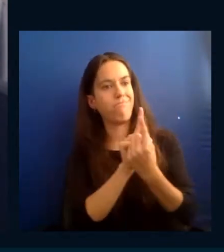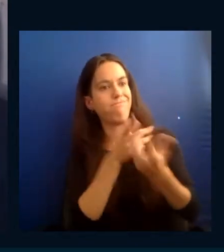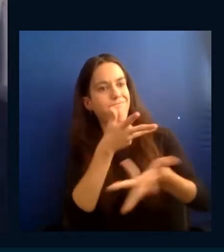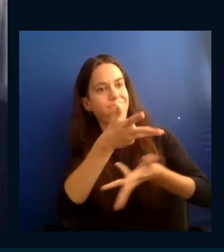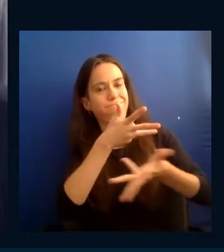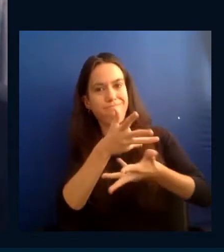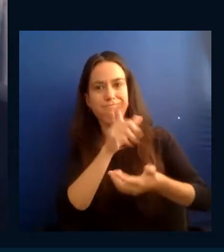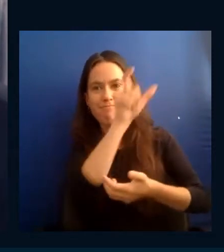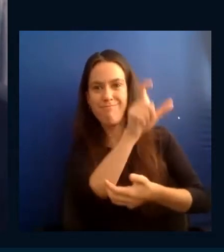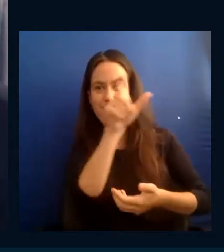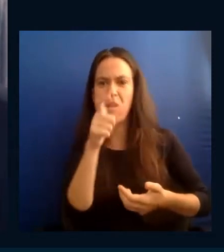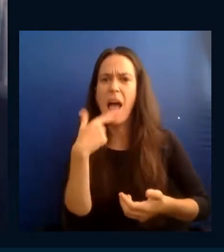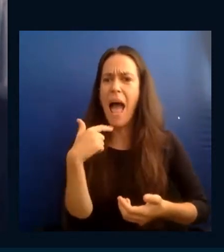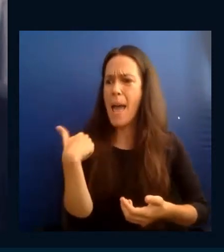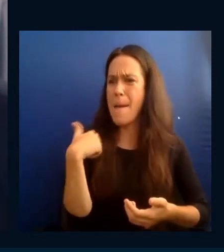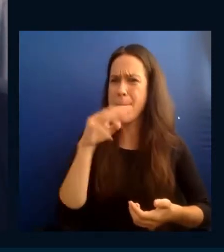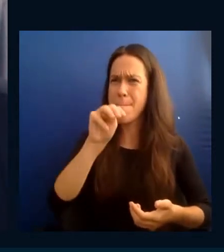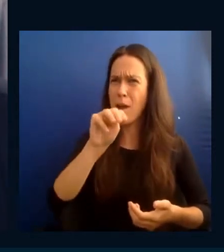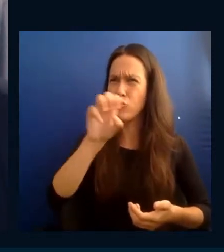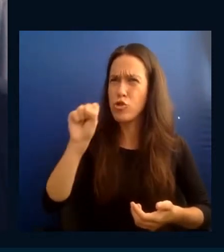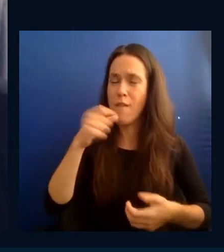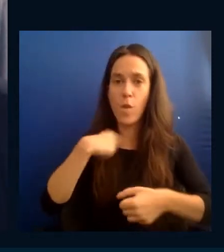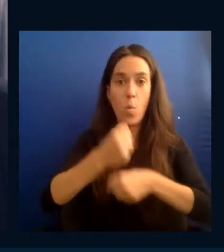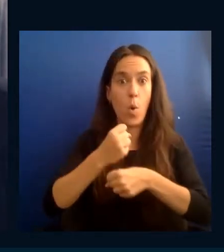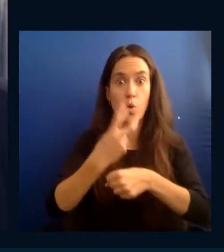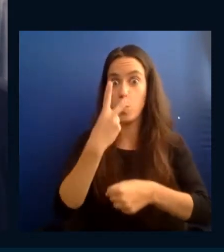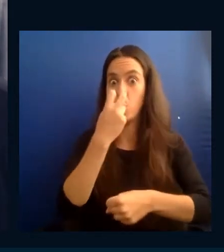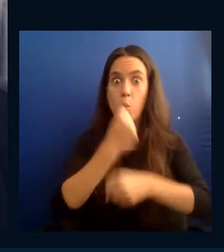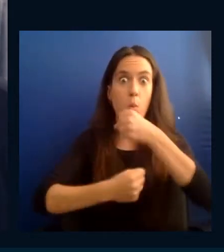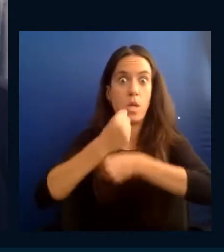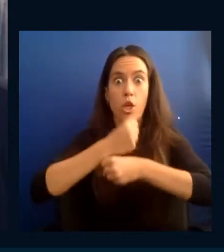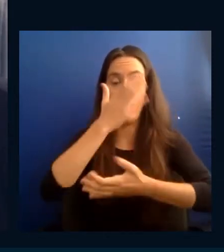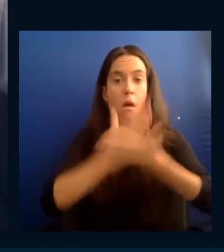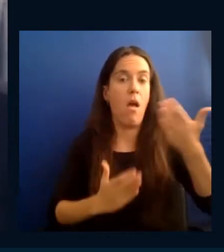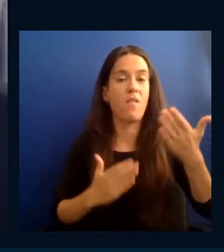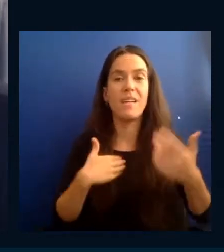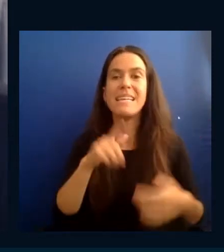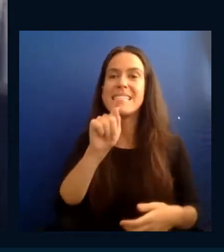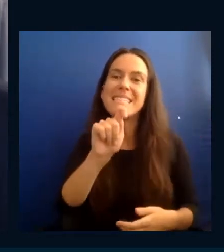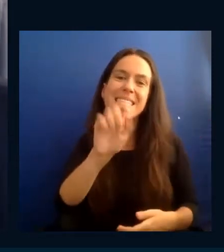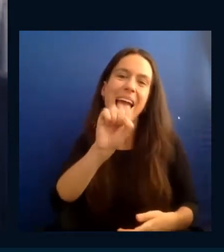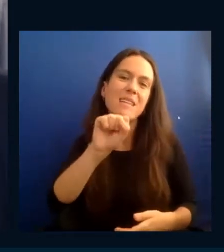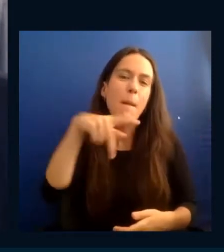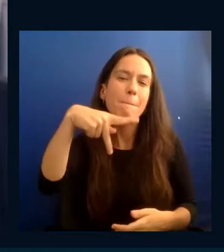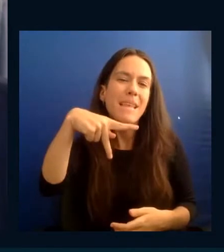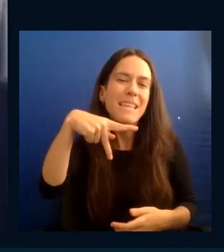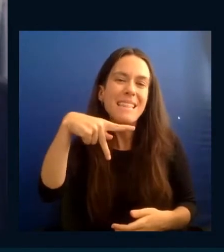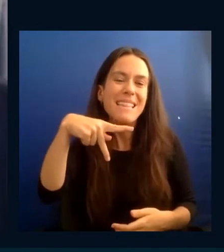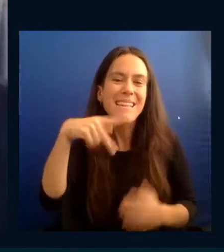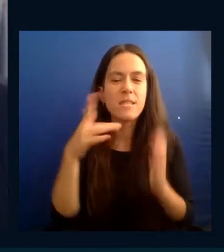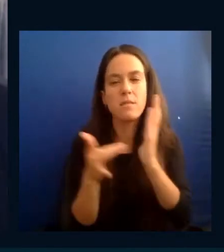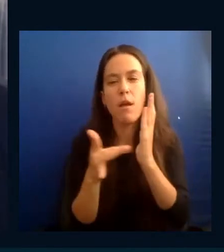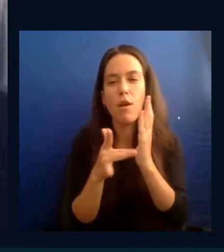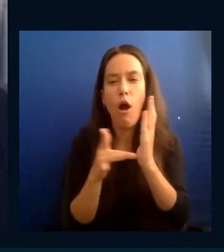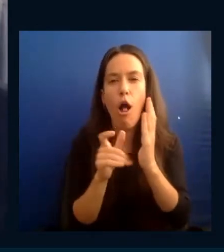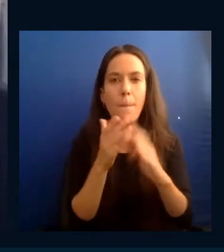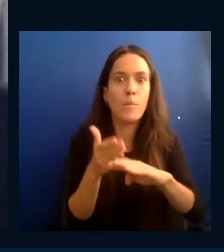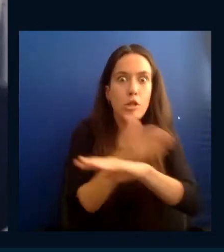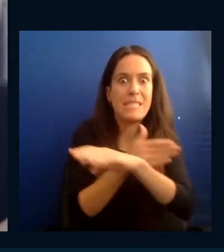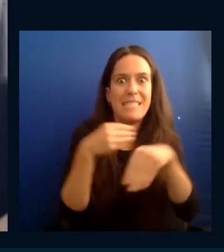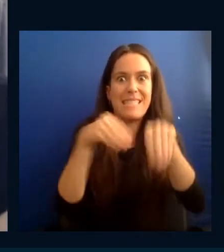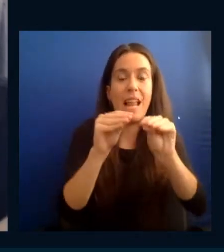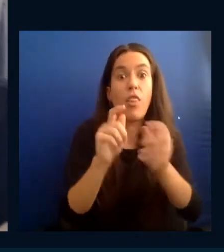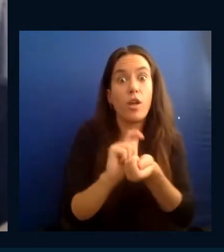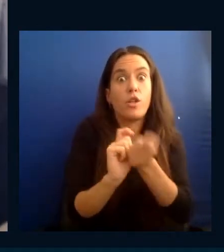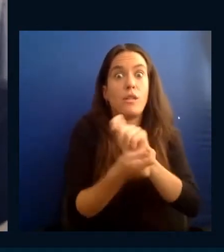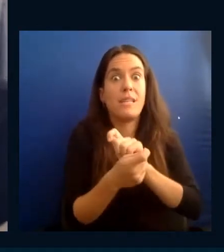actually started Microsoft about 2.5 years ago. I started as a TSP, so kind of technical pre-sales. And when the role changed, the TSP role